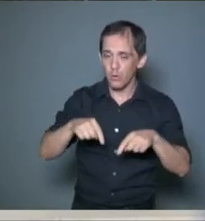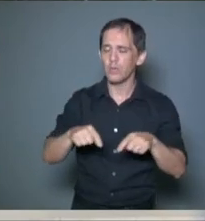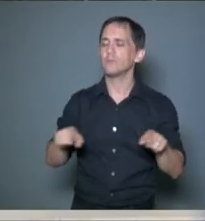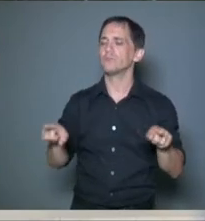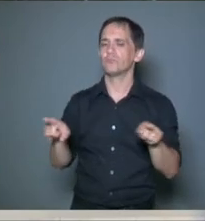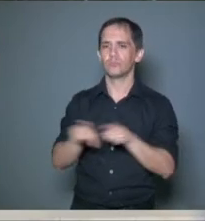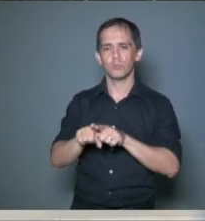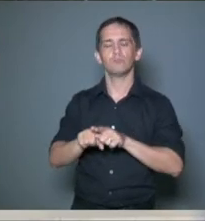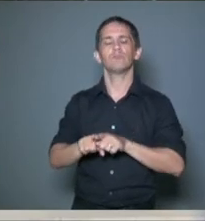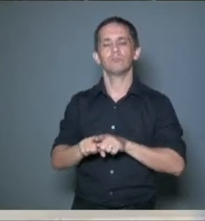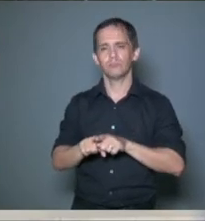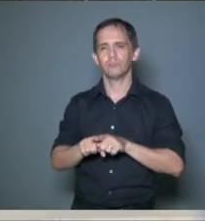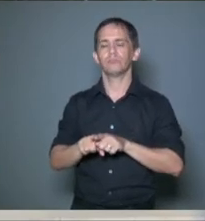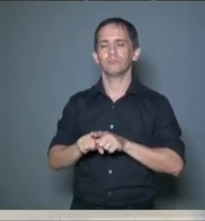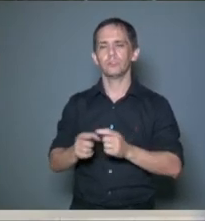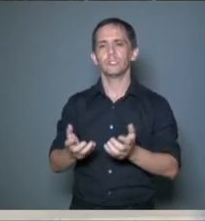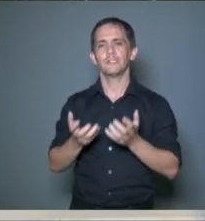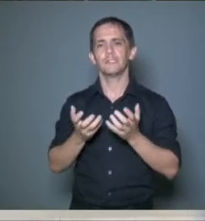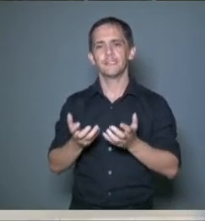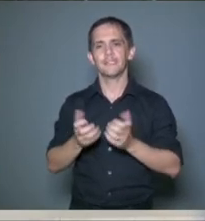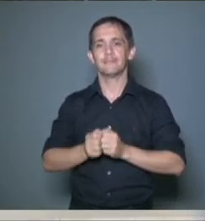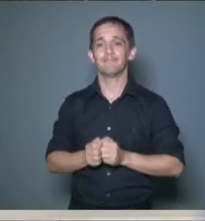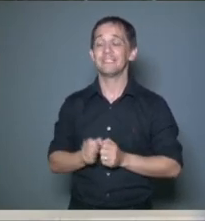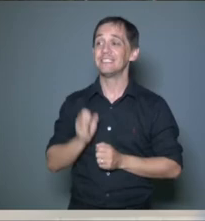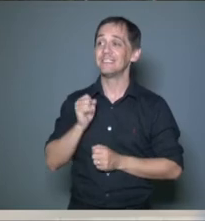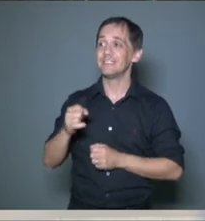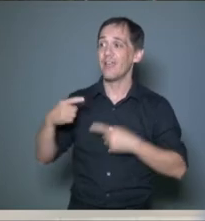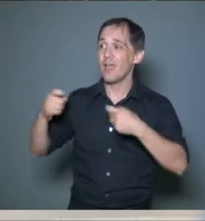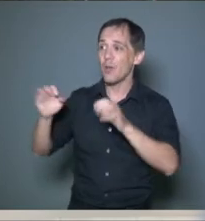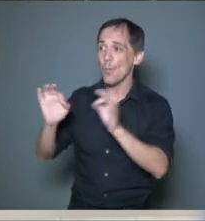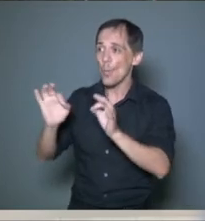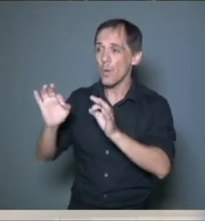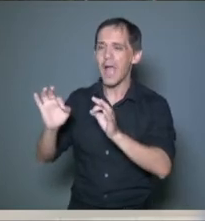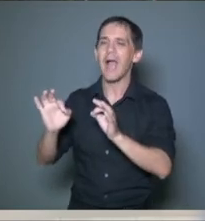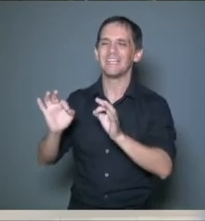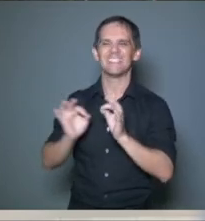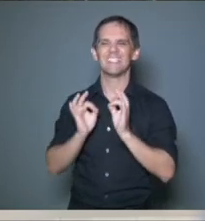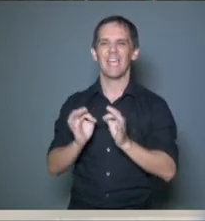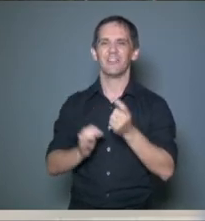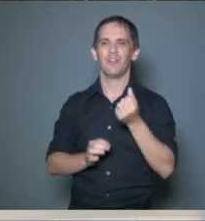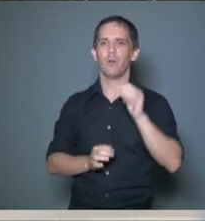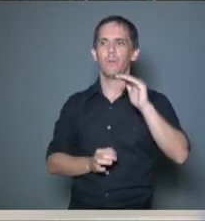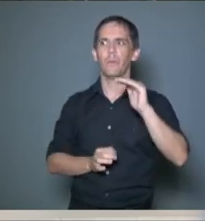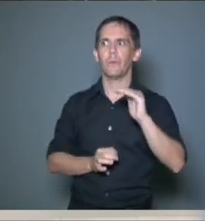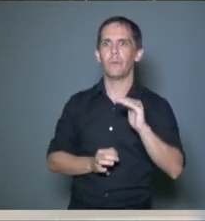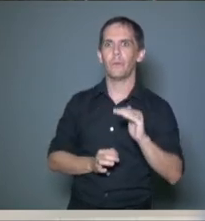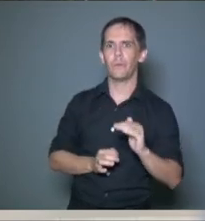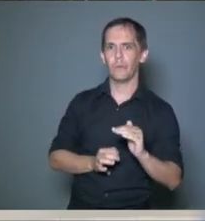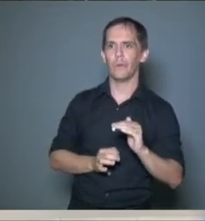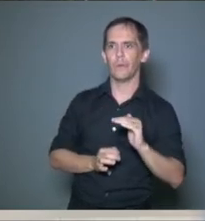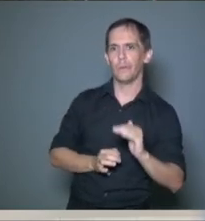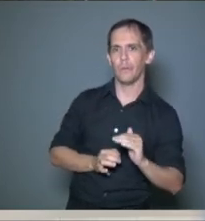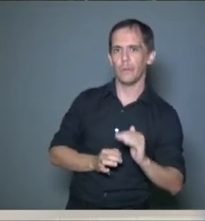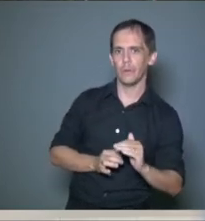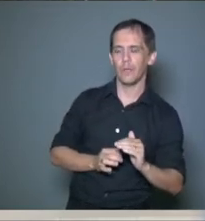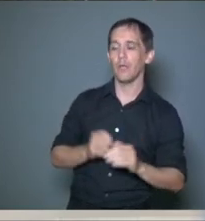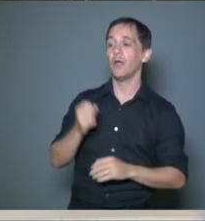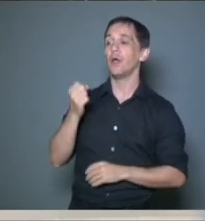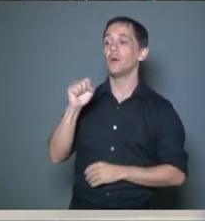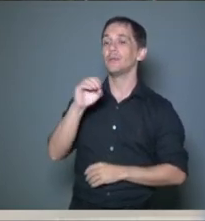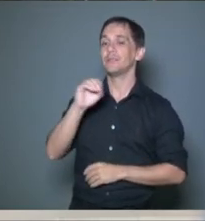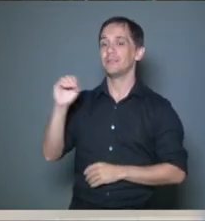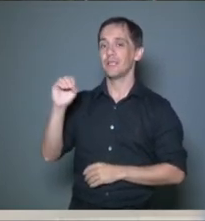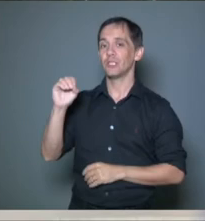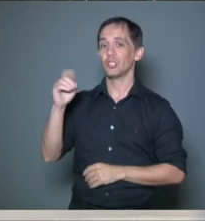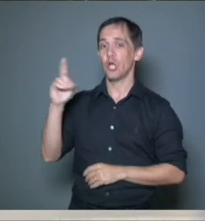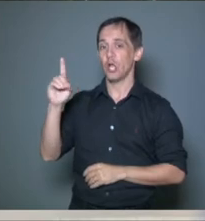expectation this year was to buy at the same period. Hadn't it been the war, prices would